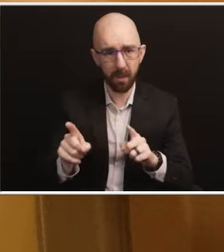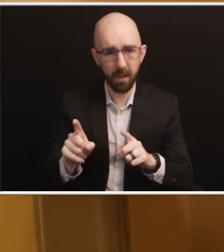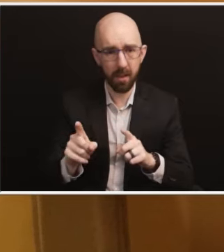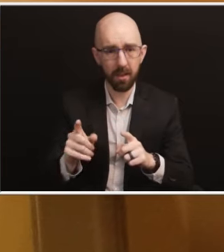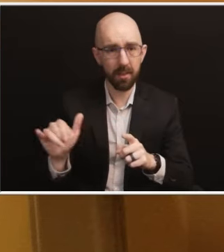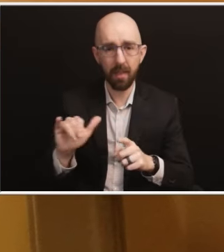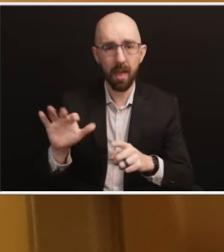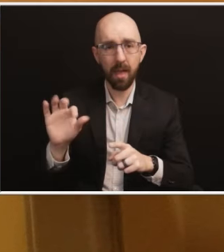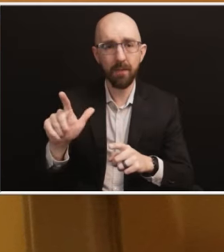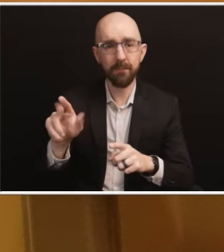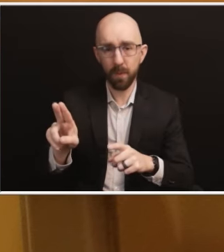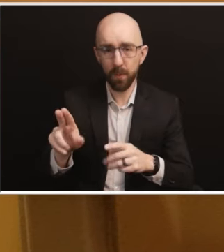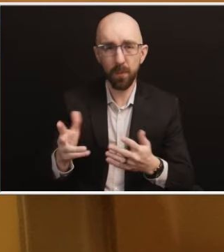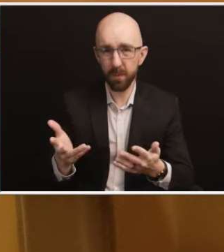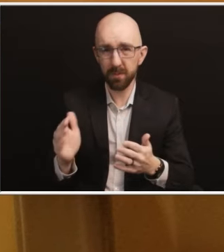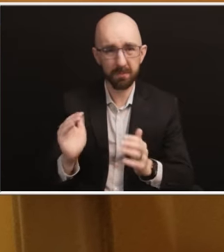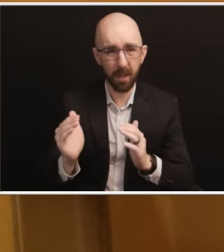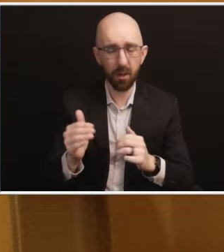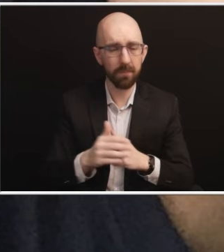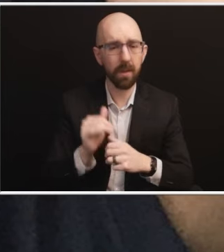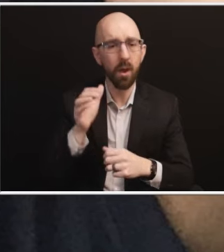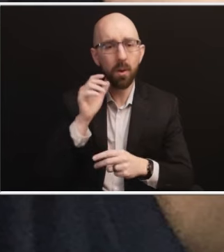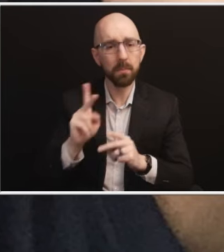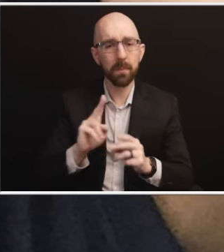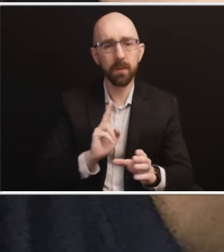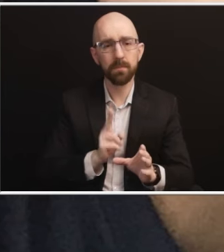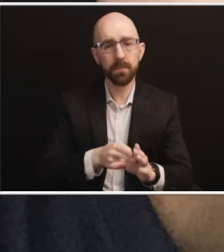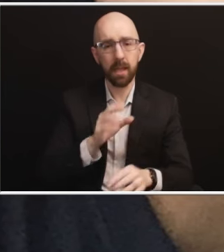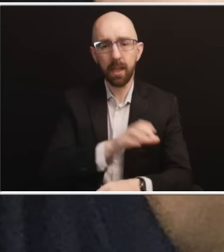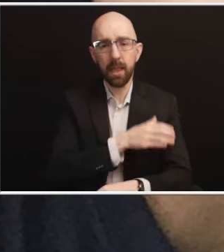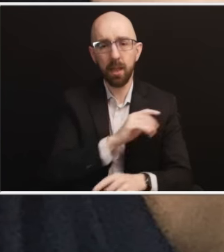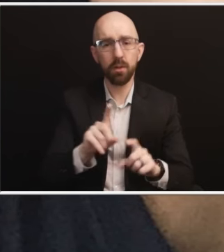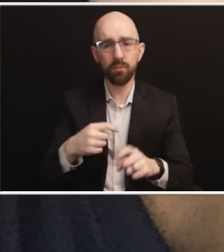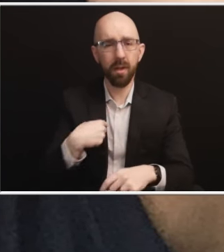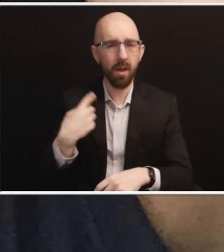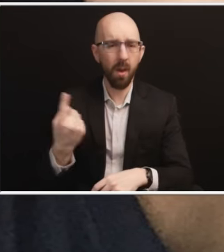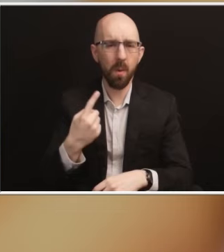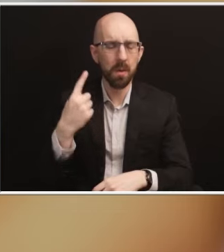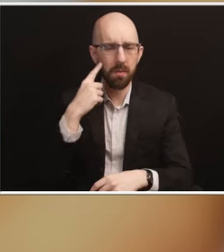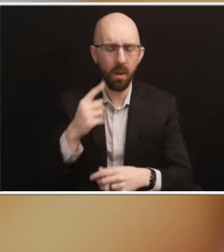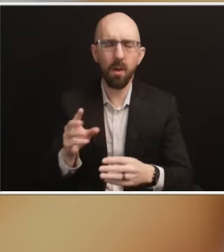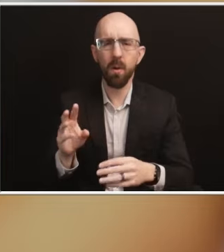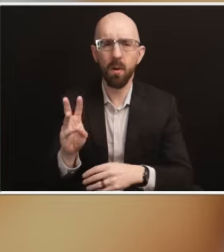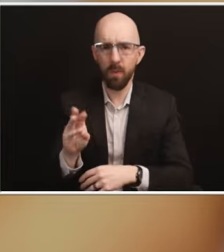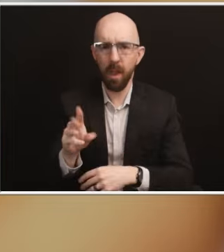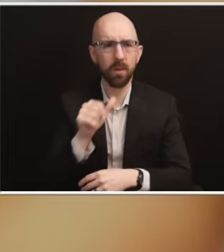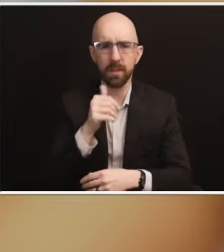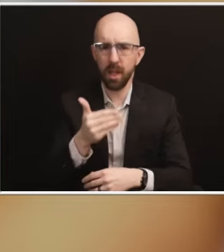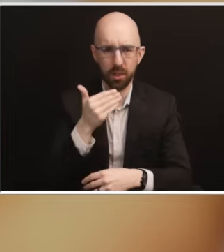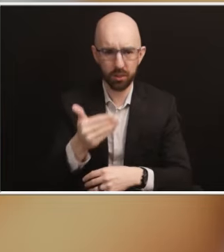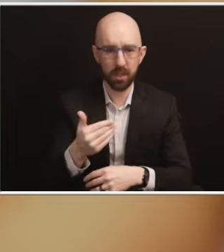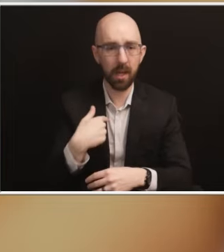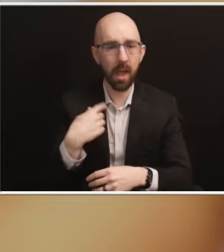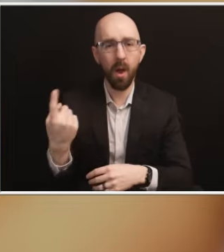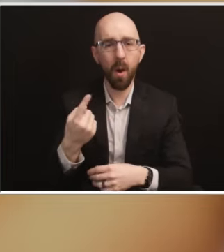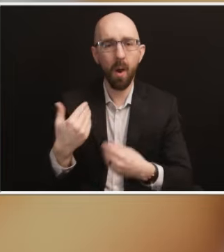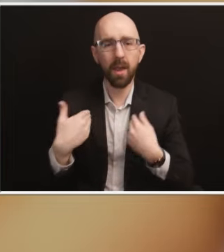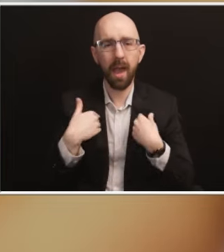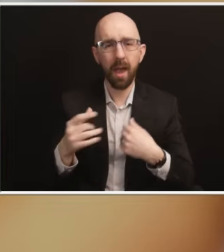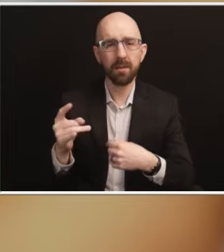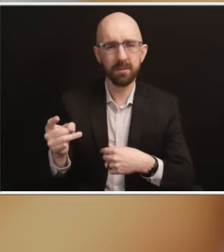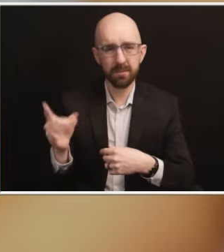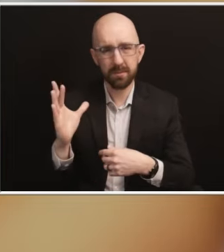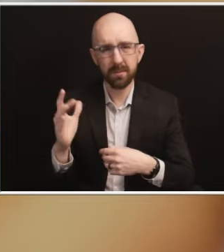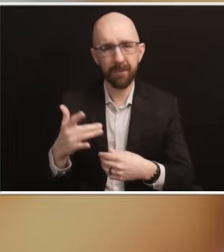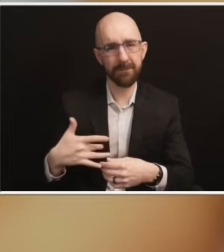When I'd heard of people being enrolled in a clinical trial, I always thought, wow, this isn't good. And I always just had a horrible feeling